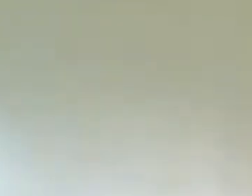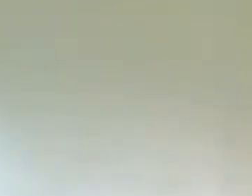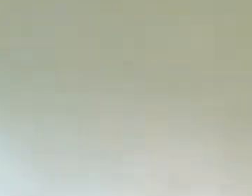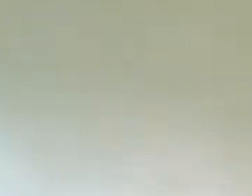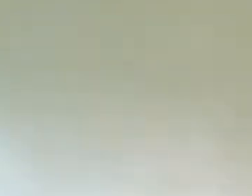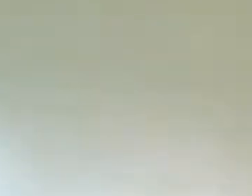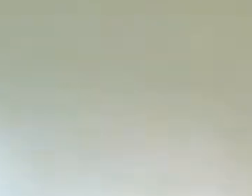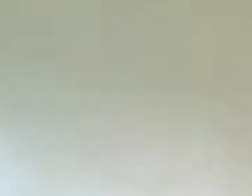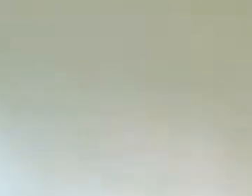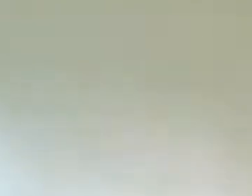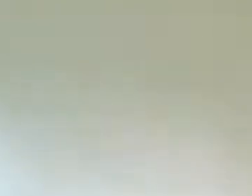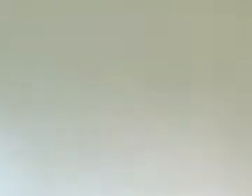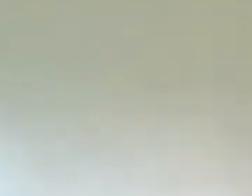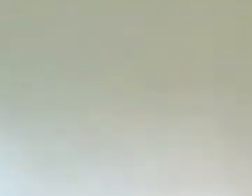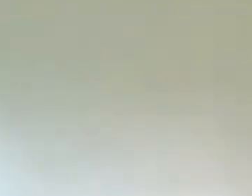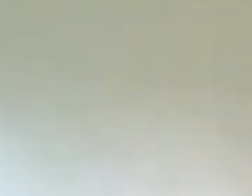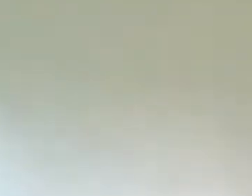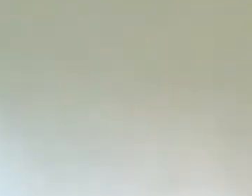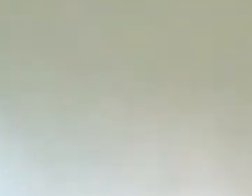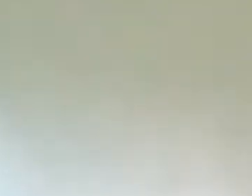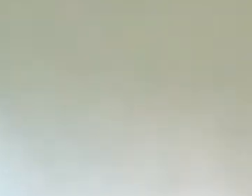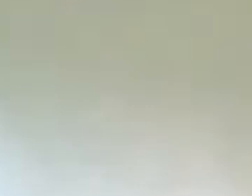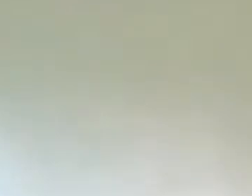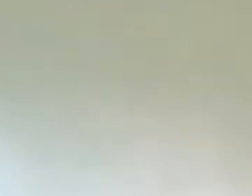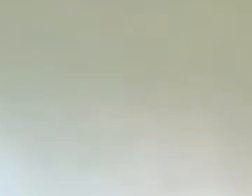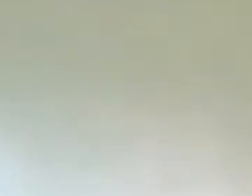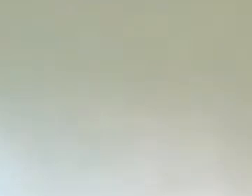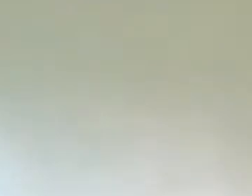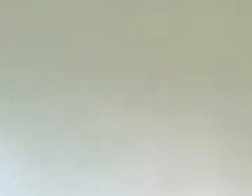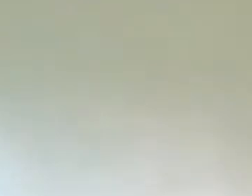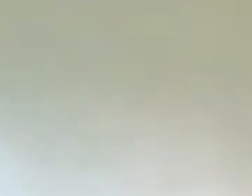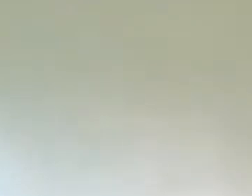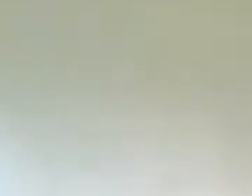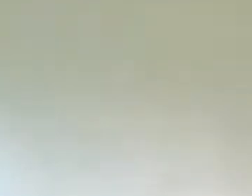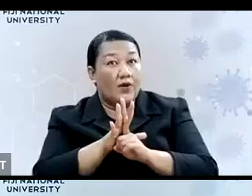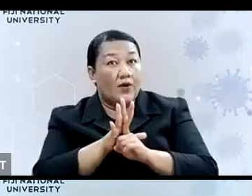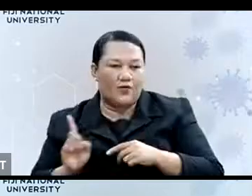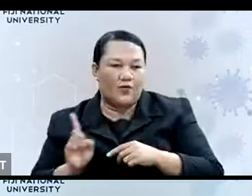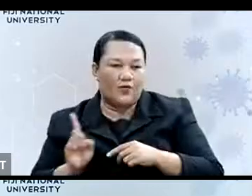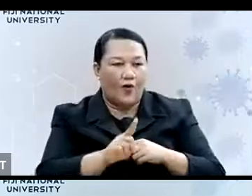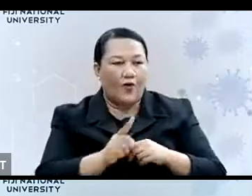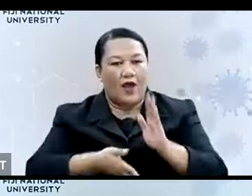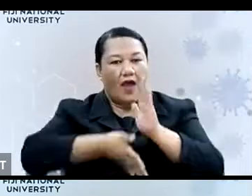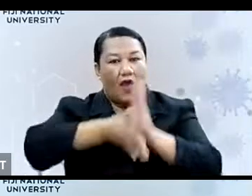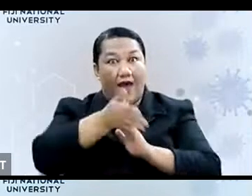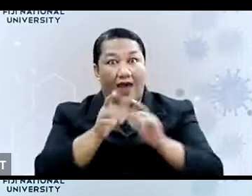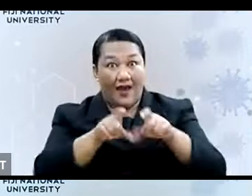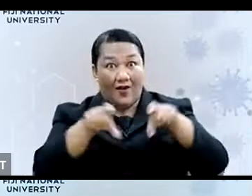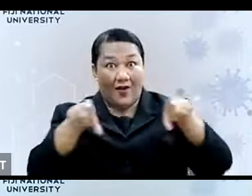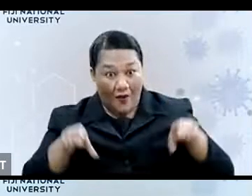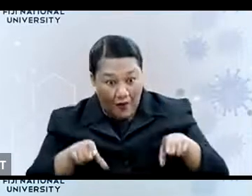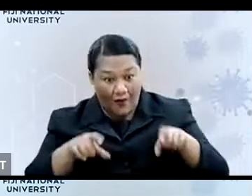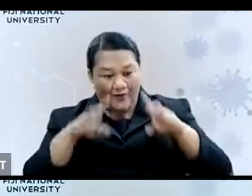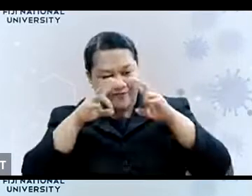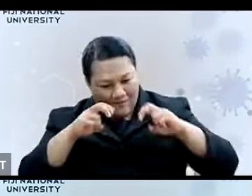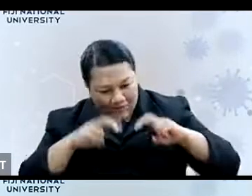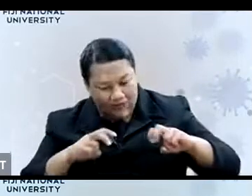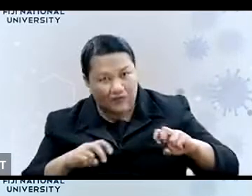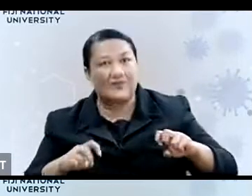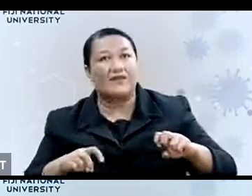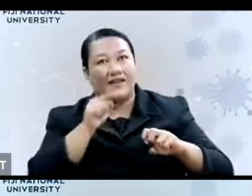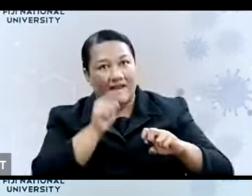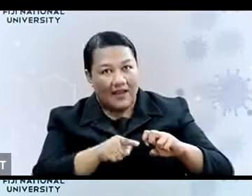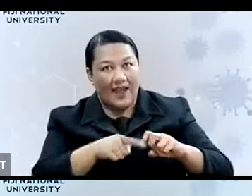they are permitted by the Constitution to go to the High Court and seek constitutional redress. Of course, the court will have to look into their complaints and